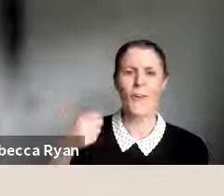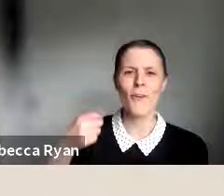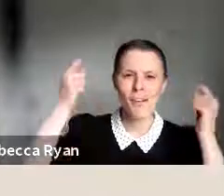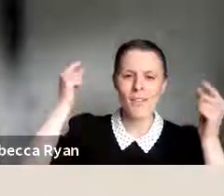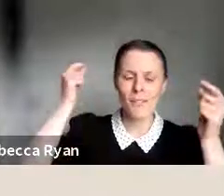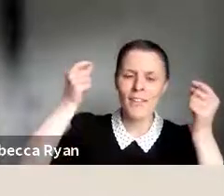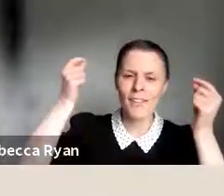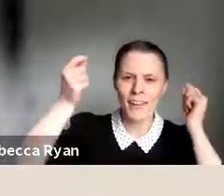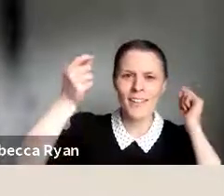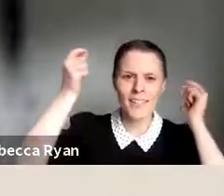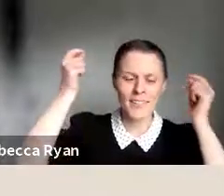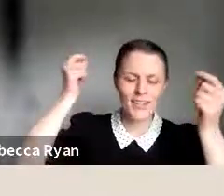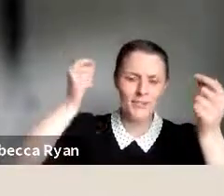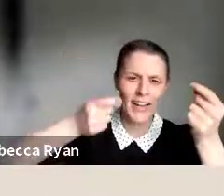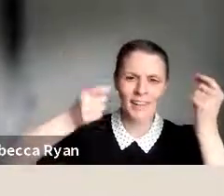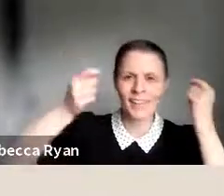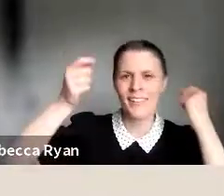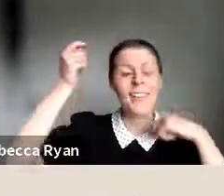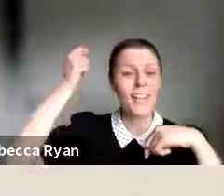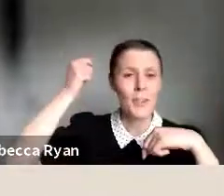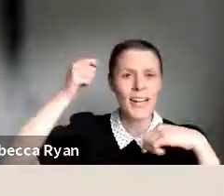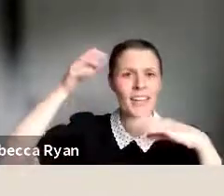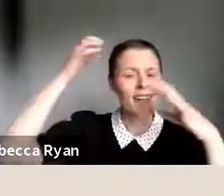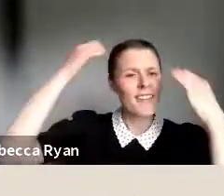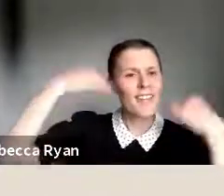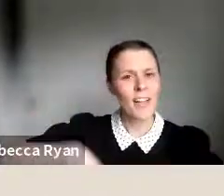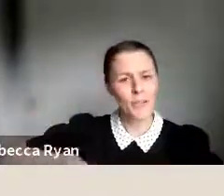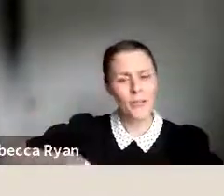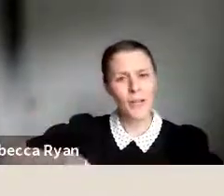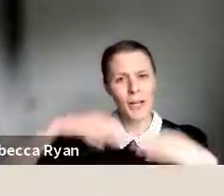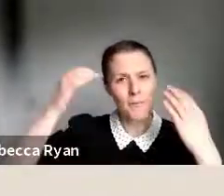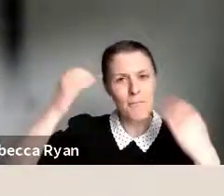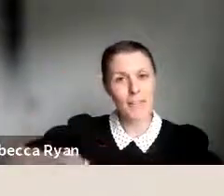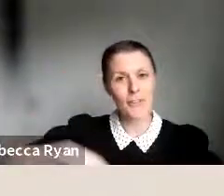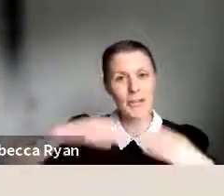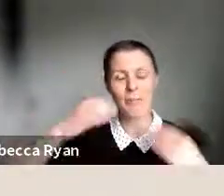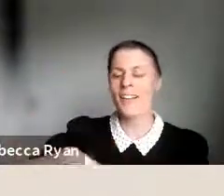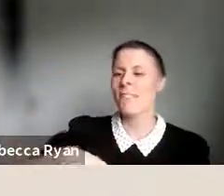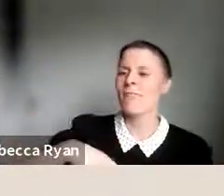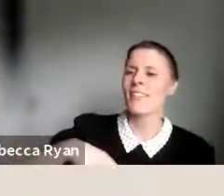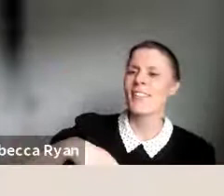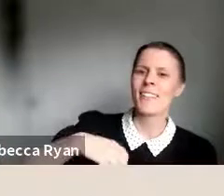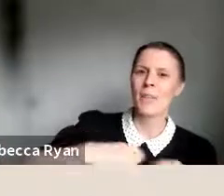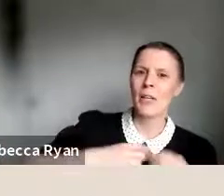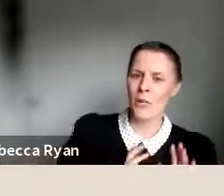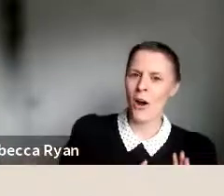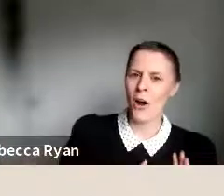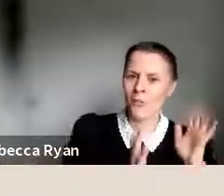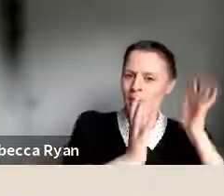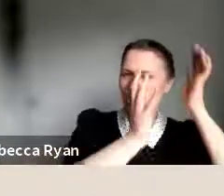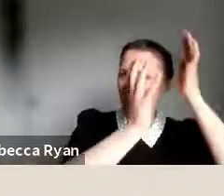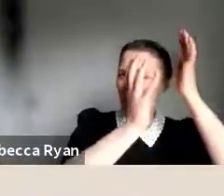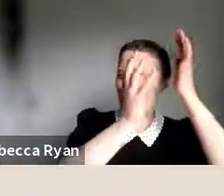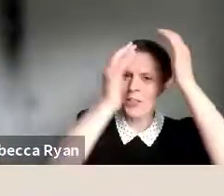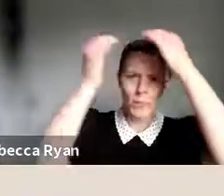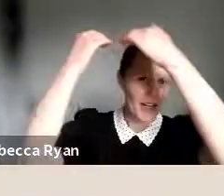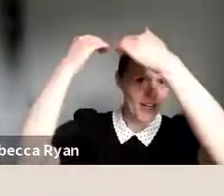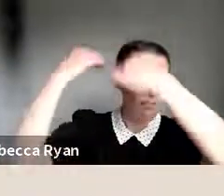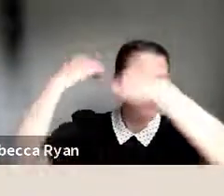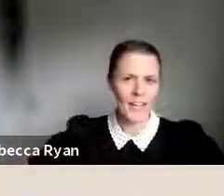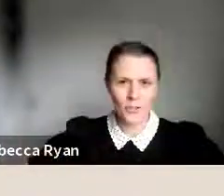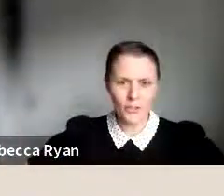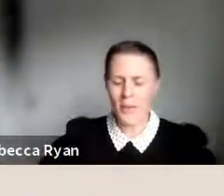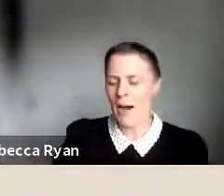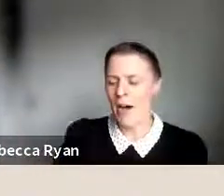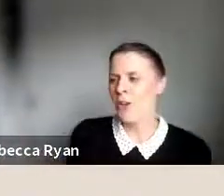for basically a blood clot in the vein in the brain that allows your brain to drain blood. Because we know arteries carry blood into the